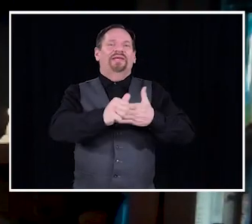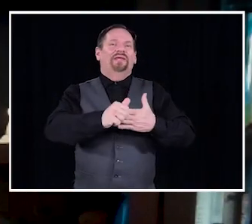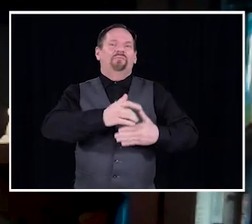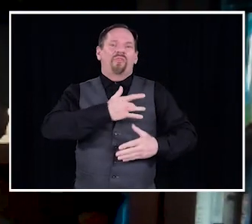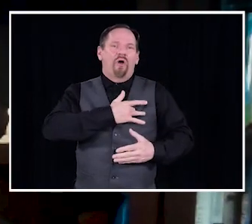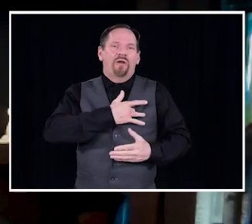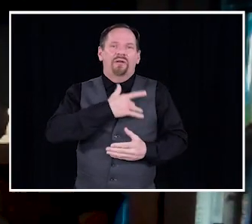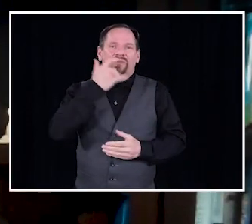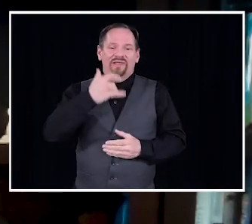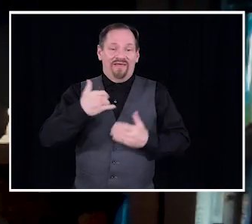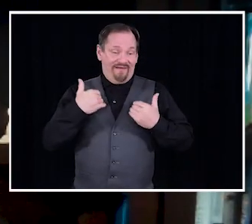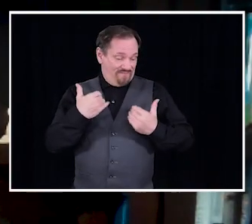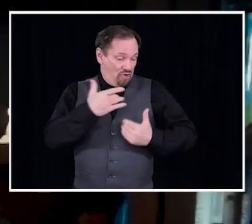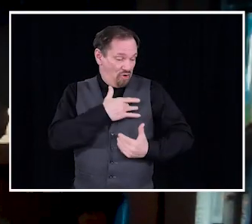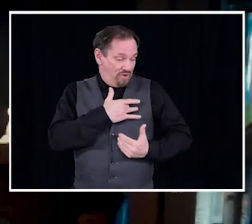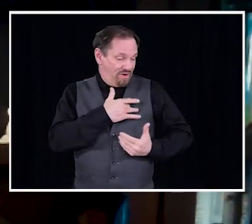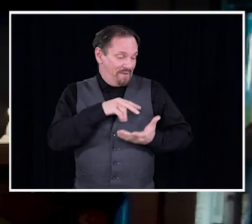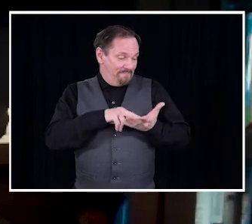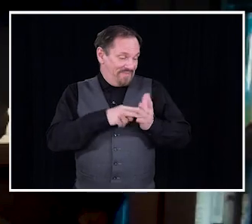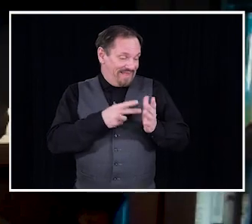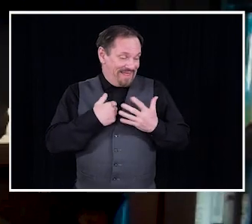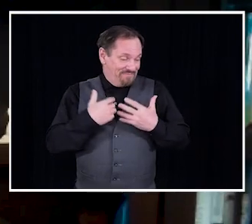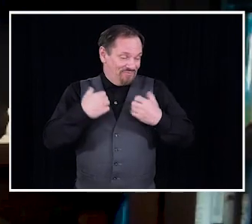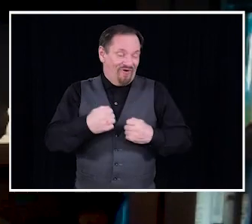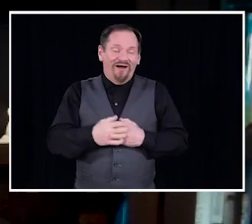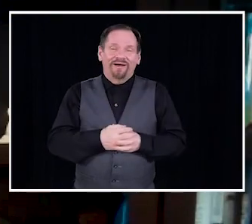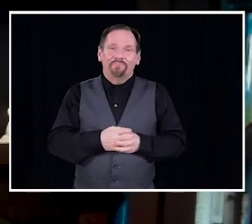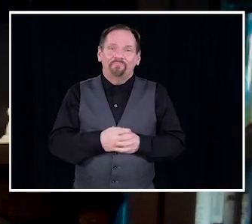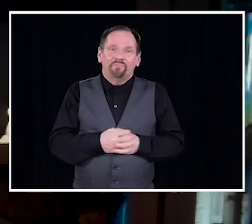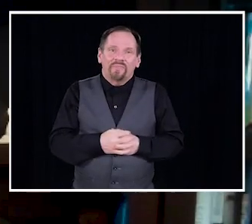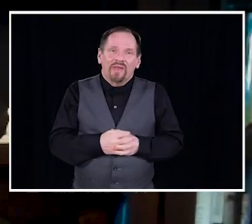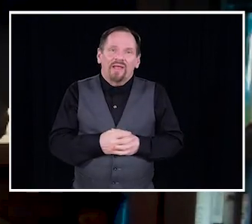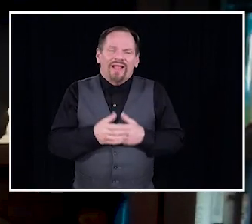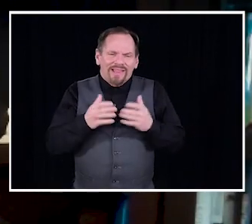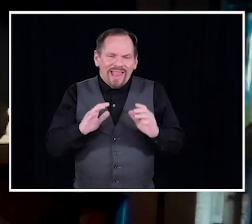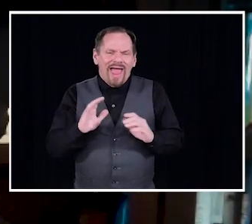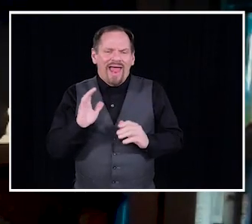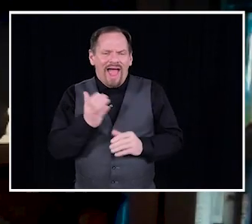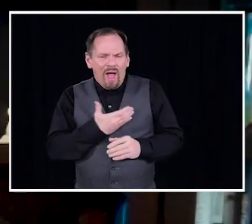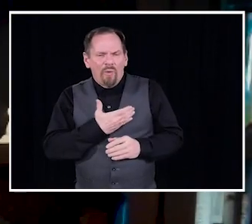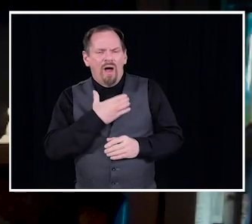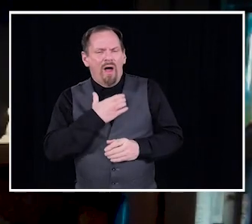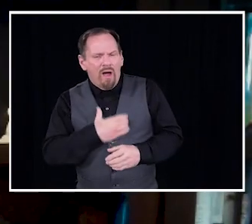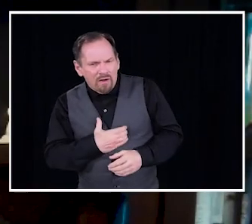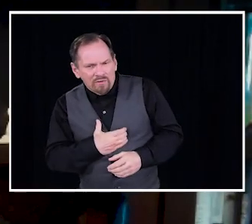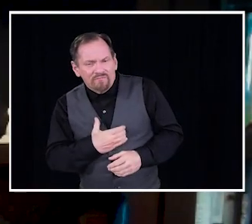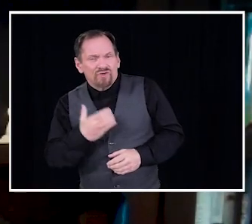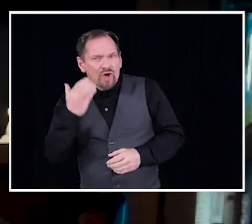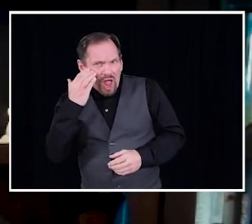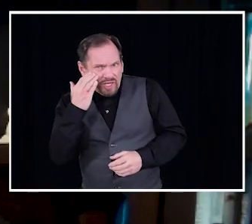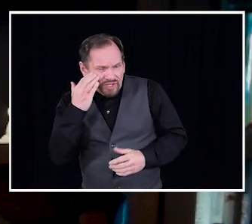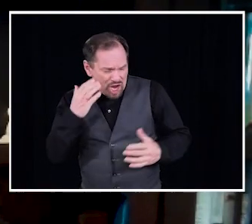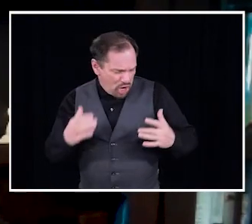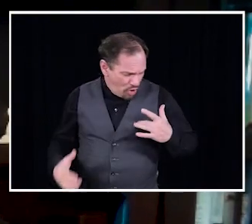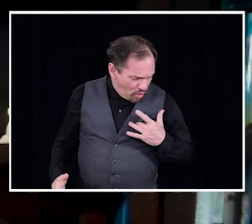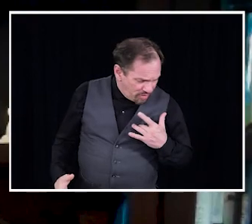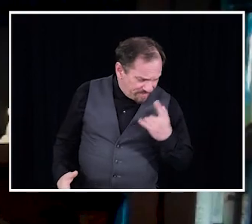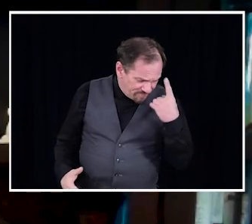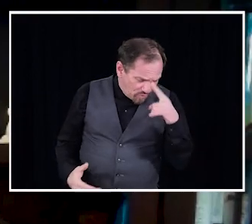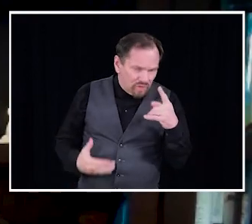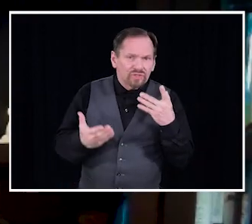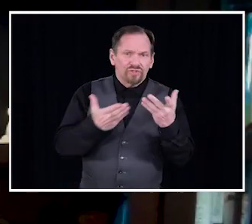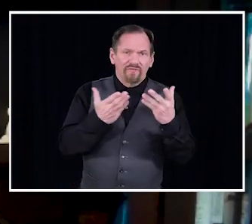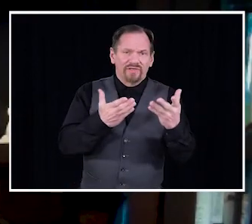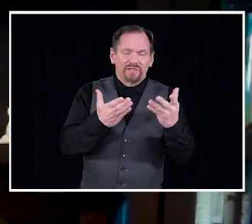heart, for having heart makes me strong. As nurses, let our hunger for knowledge and our hearts for service urge us to press